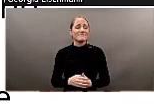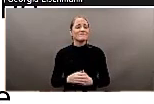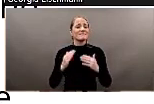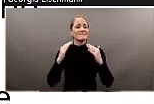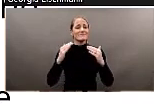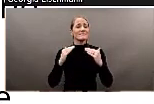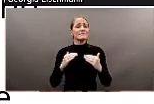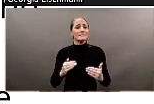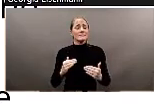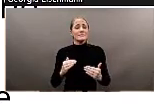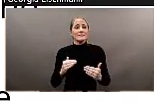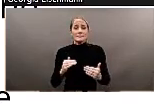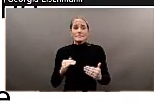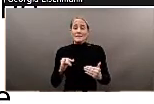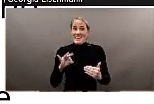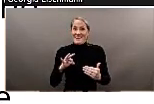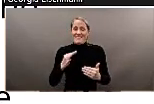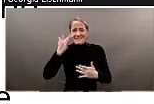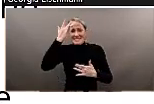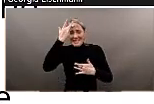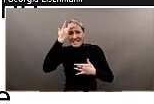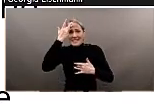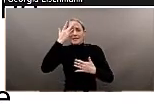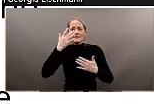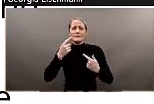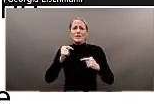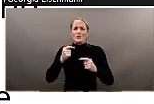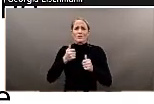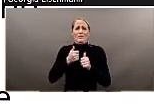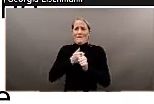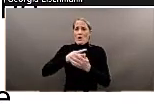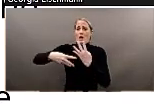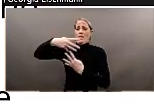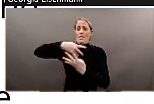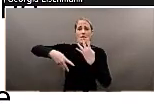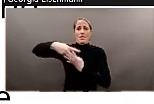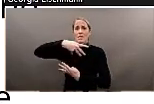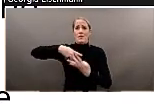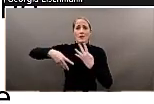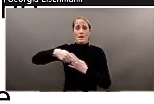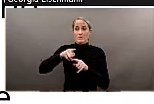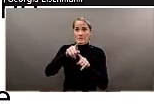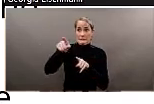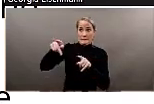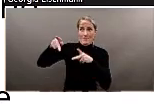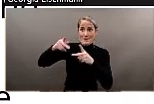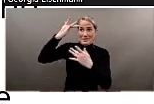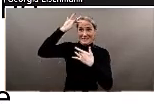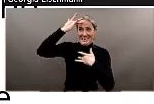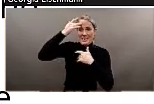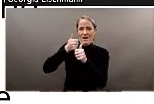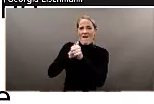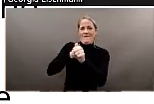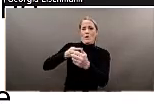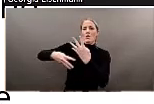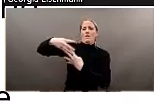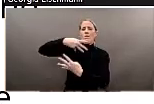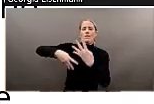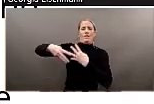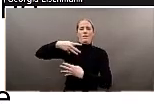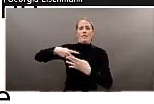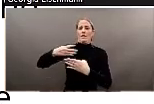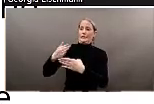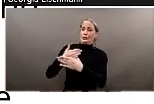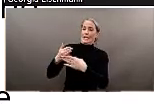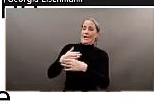to avoid close contact with others, and you certainly don't want to share eating utensils and cups and things like that. It's just during this